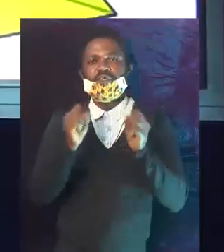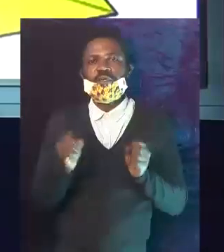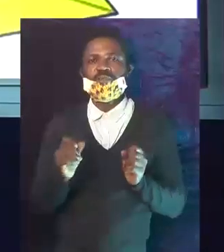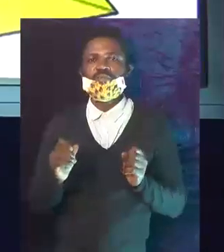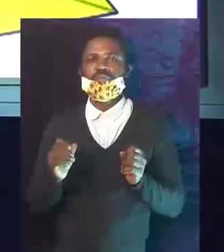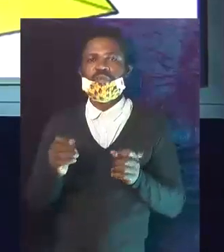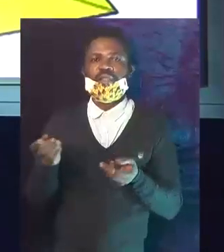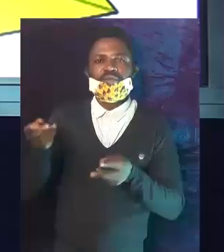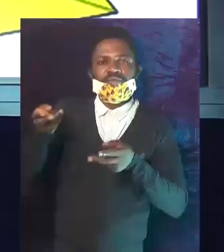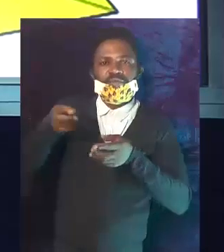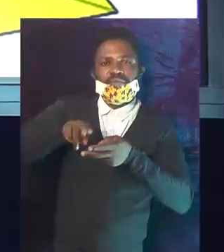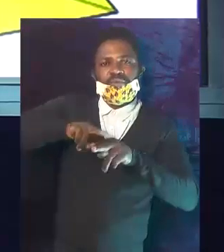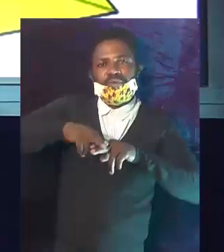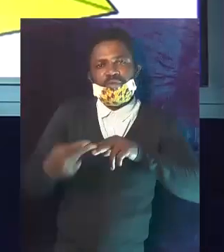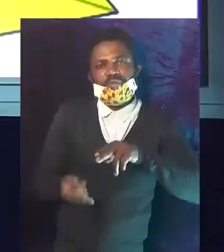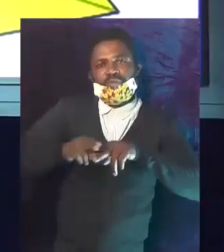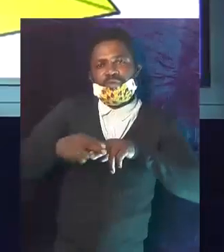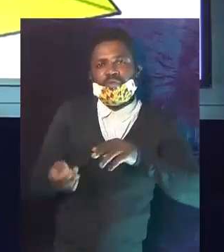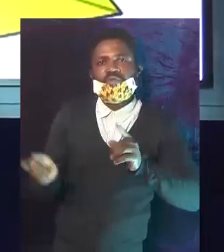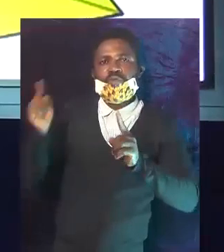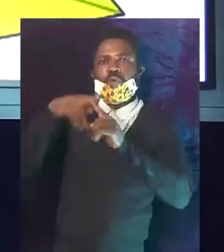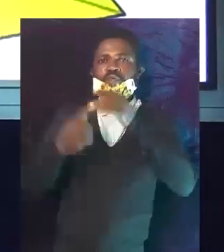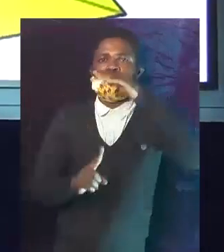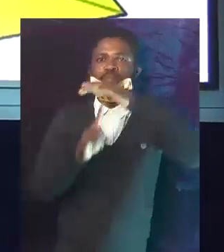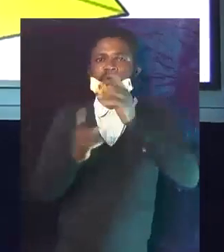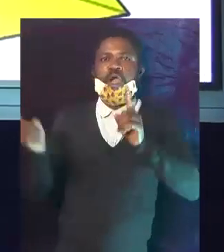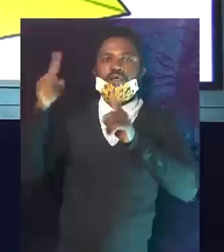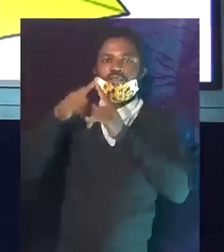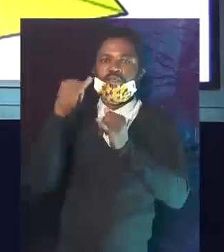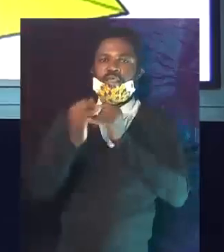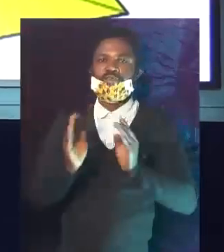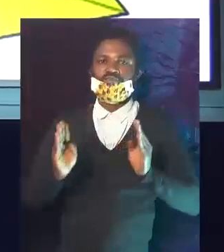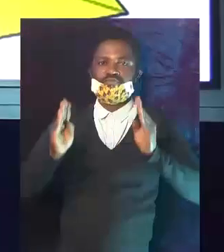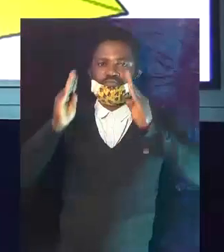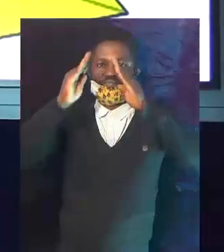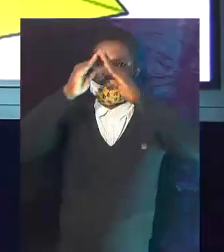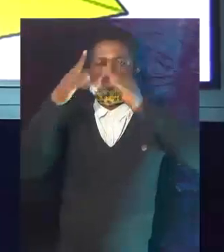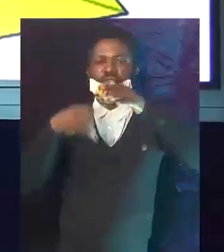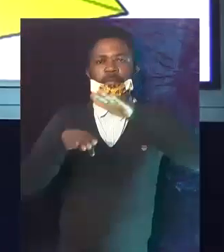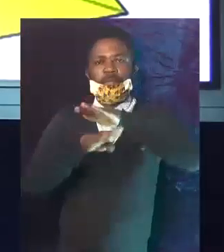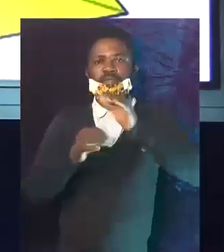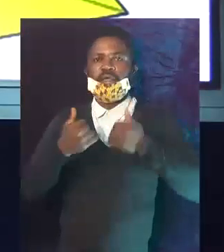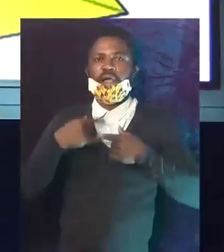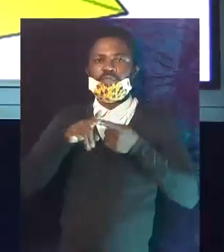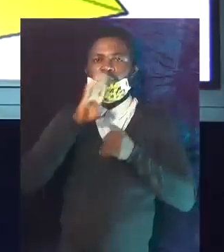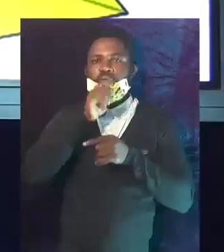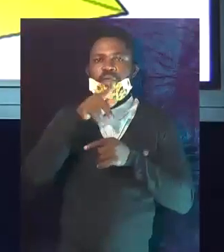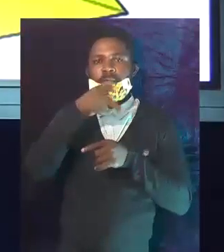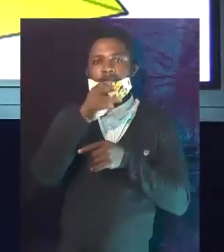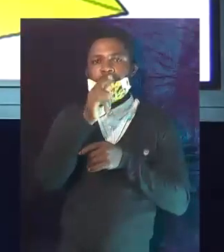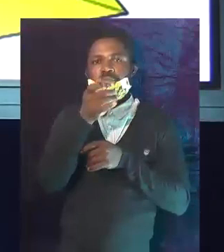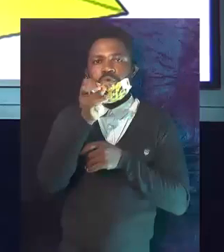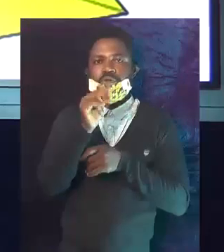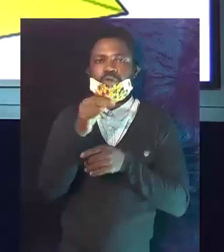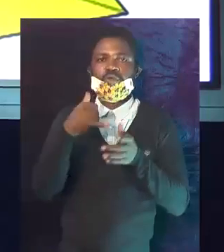decreases towards the top until it ends at a single point. Mind you, the base has to be a polygon, it shouldn't